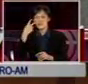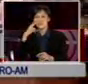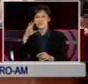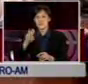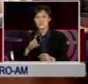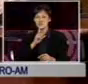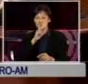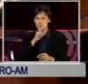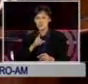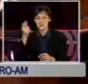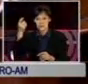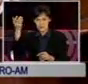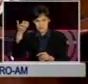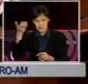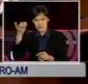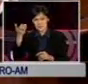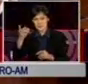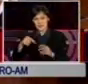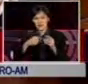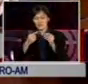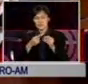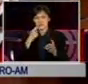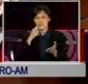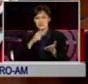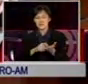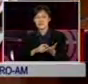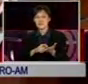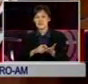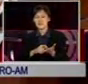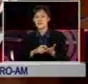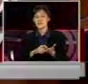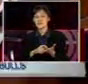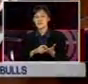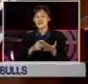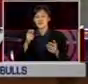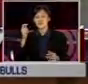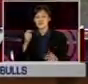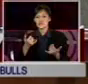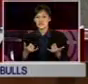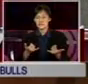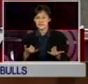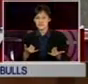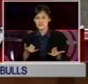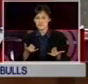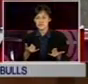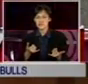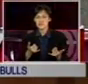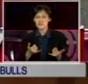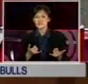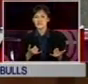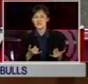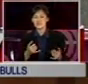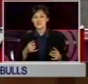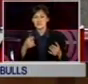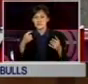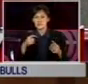true testifying already after the testimony, after then her testimony. I order the stricken, the striking Your Honor, please. May I be